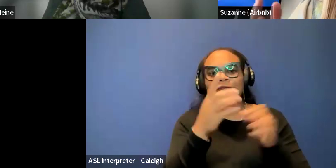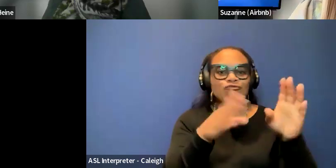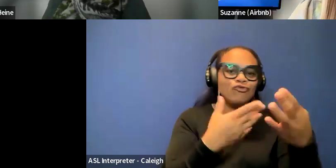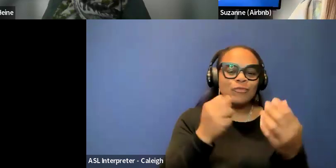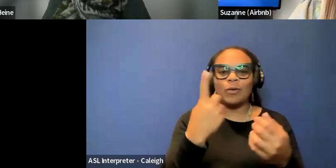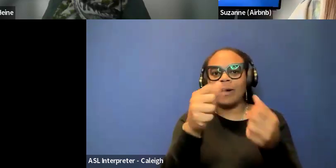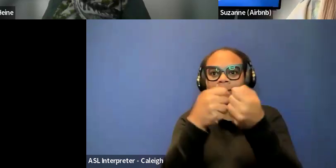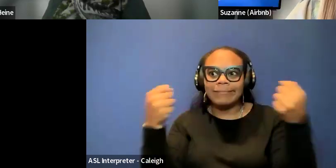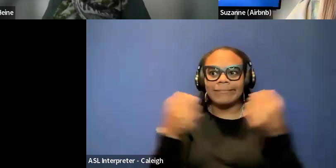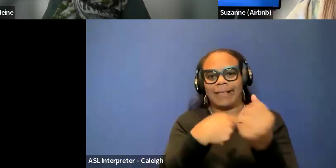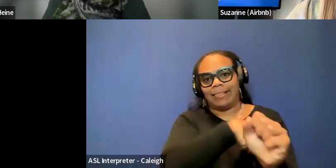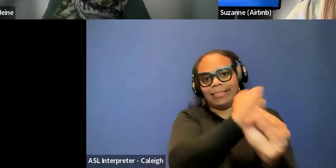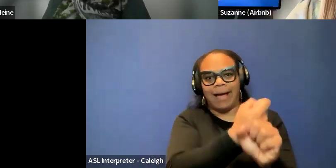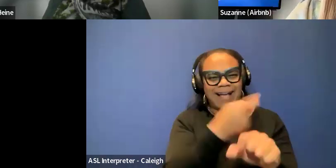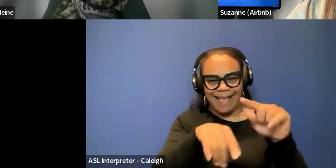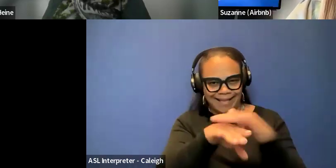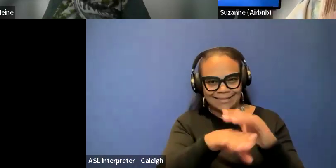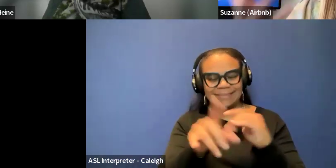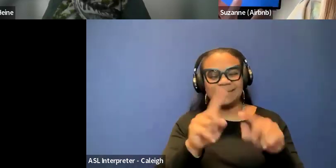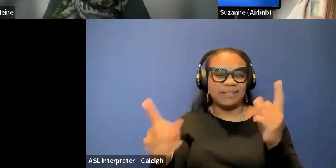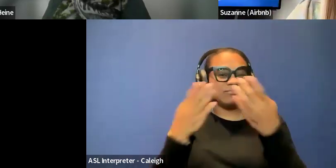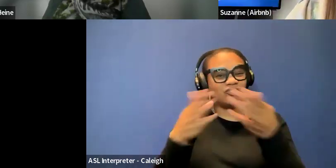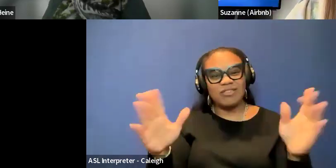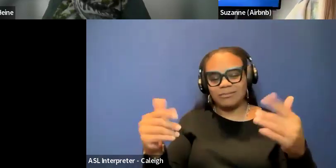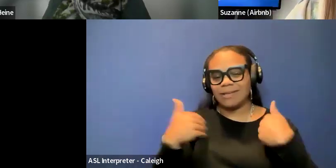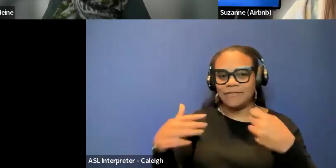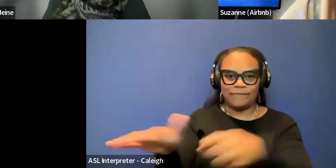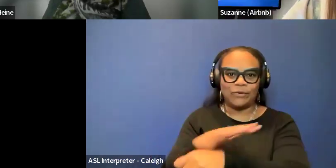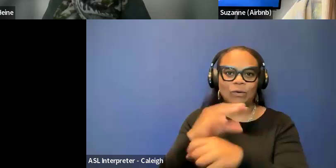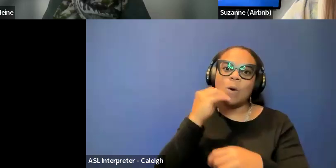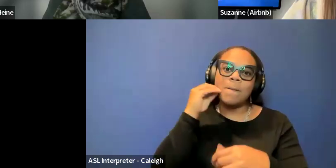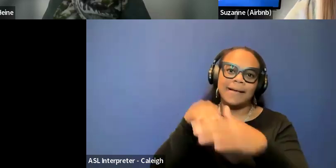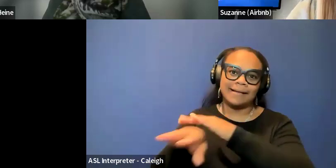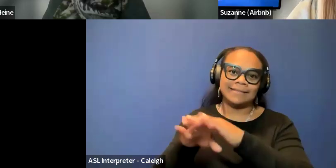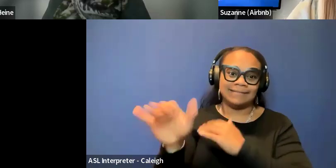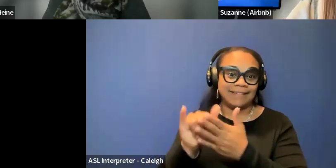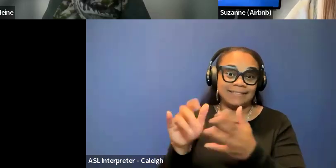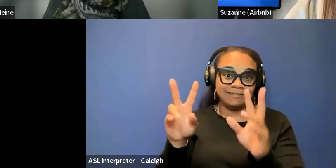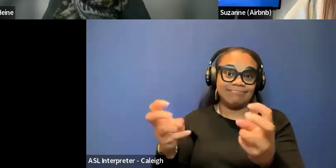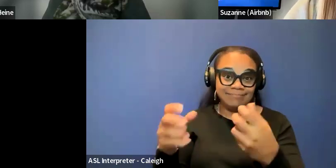you have the entire home, and yeah, that's an entire place.